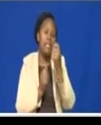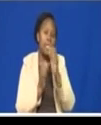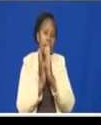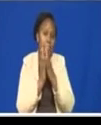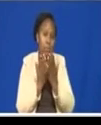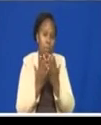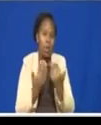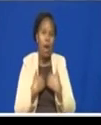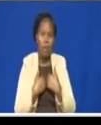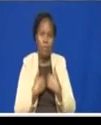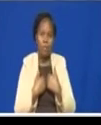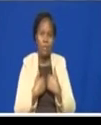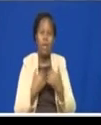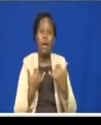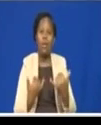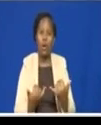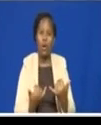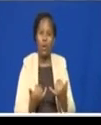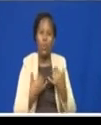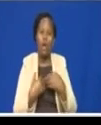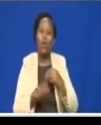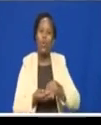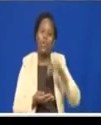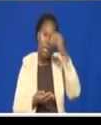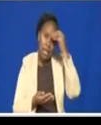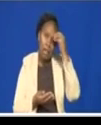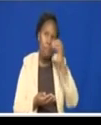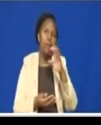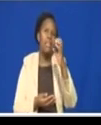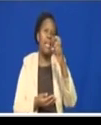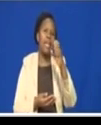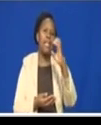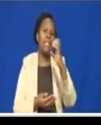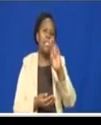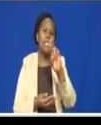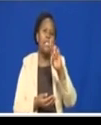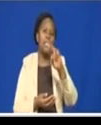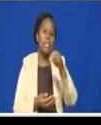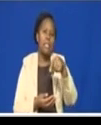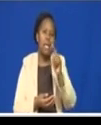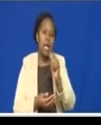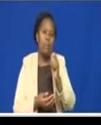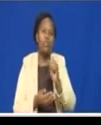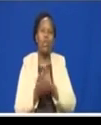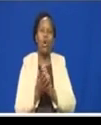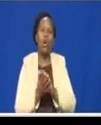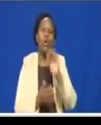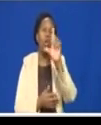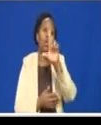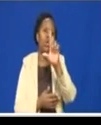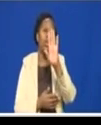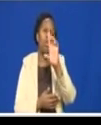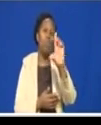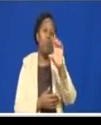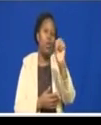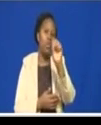have. In this case, we are going to look at an excerpt based on the blossoms of the